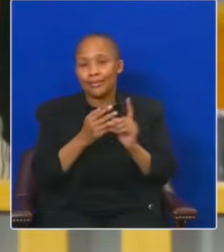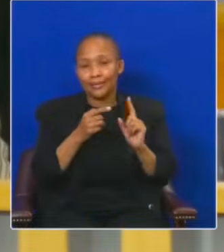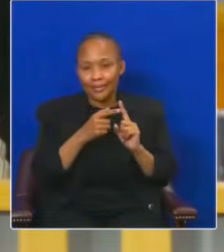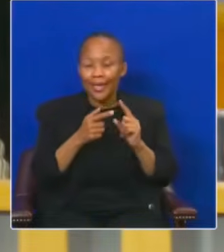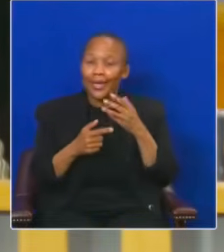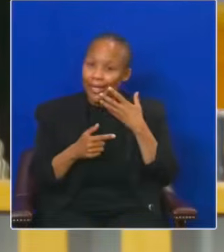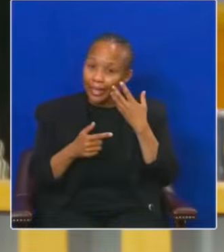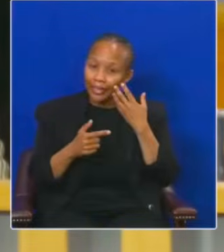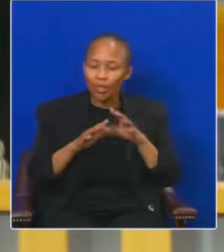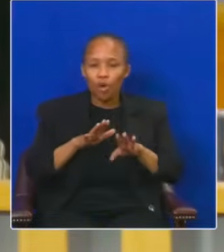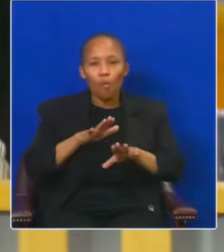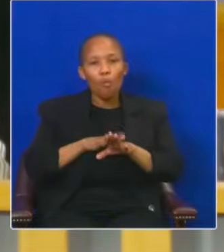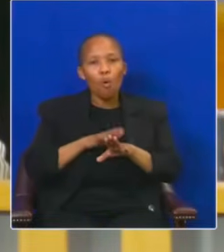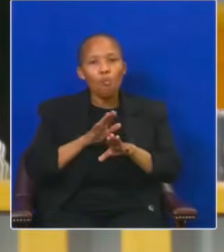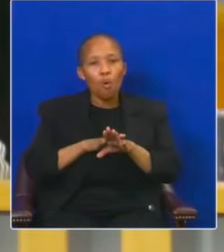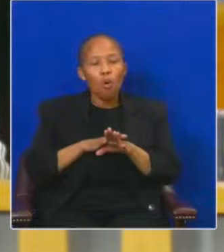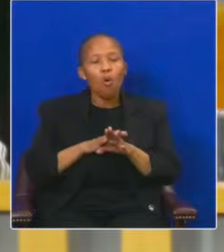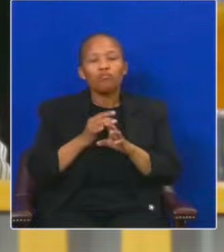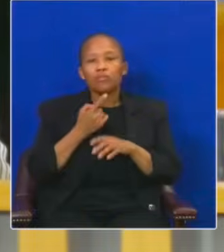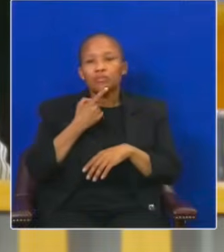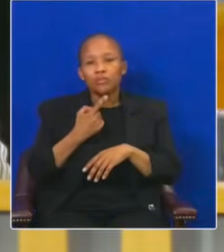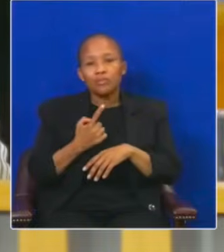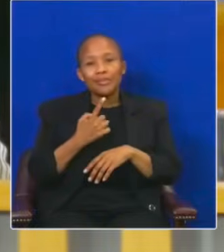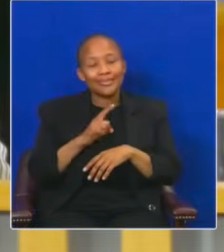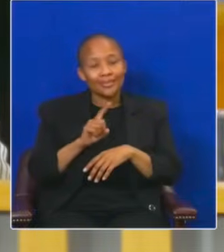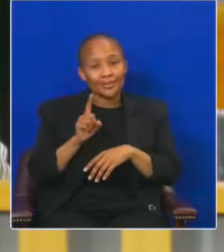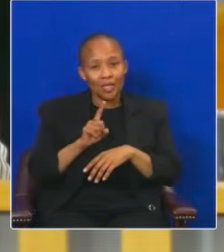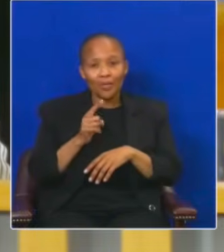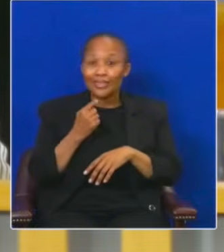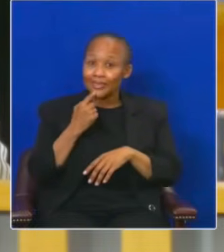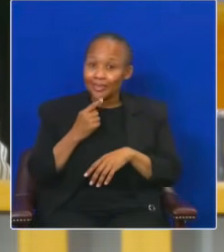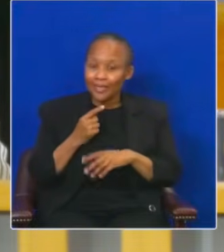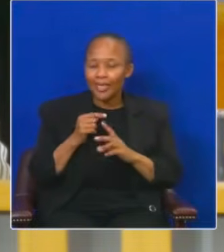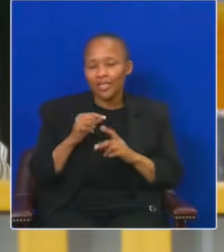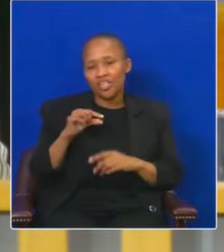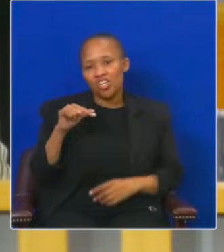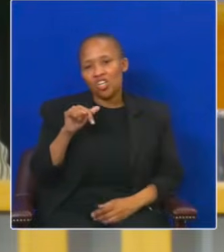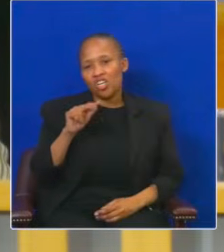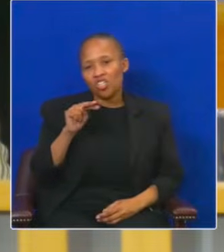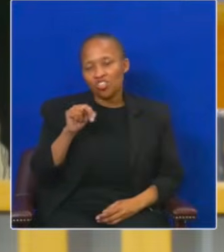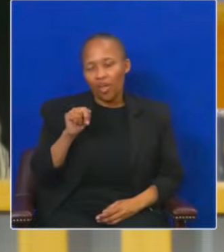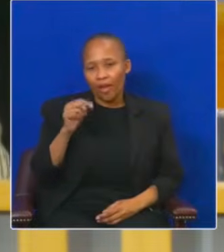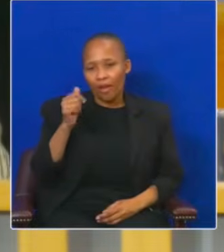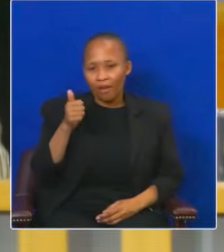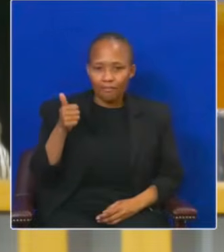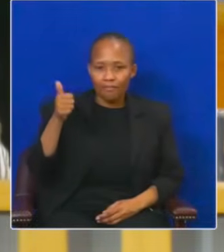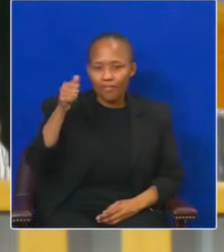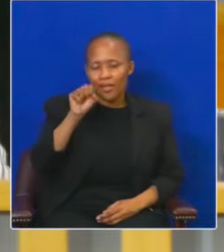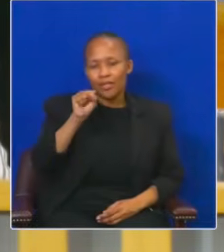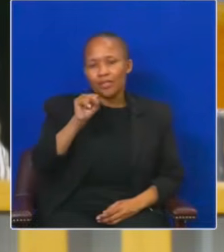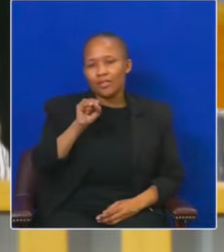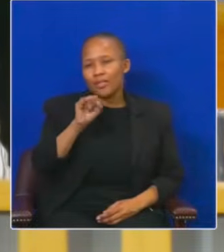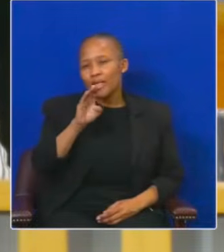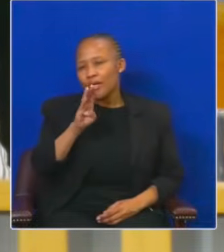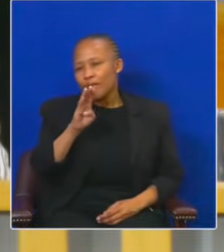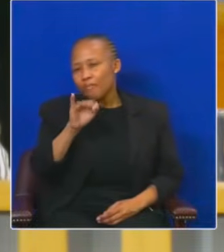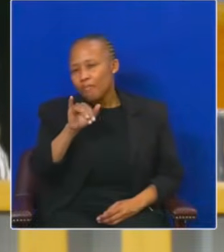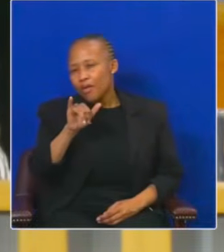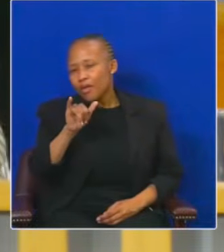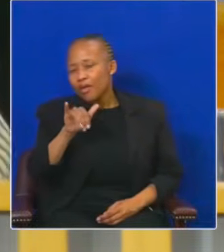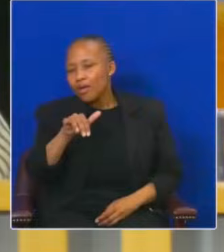that General Sibia had assigned a member of the